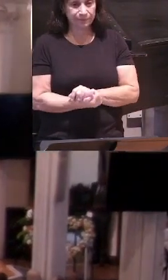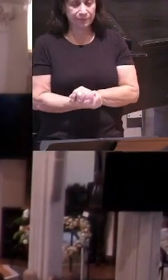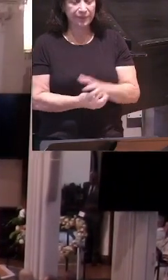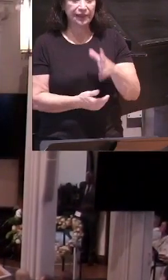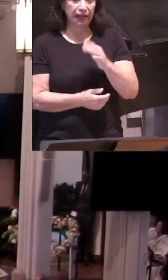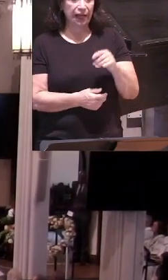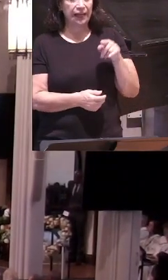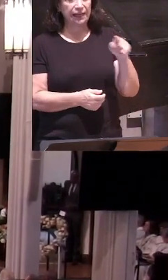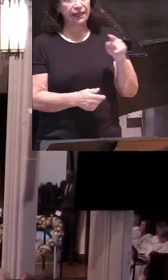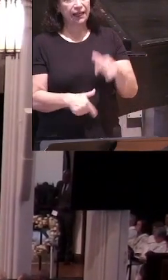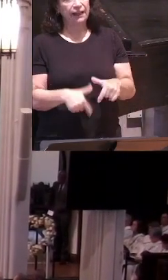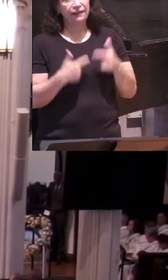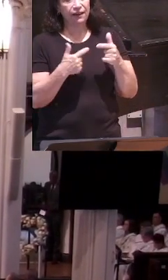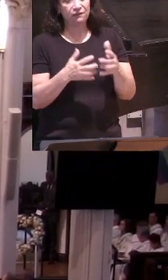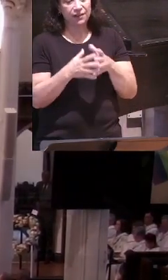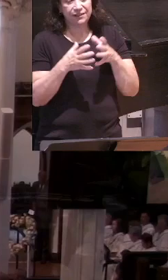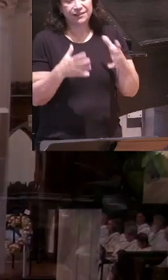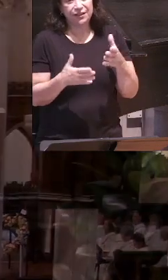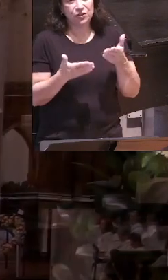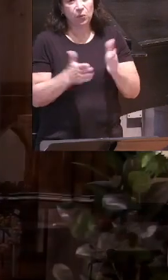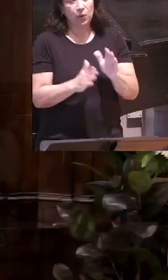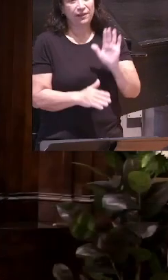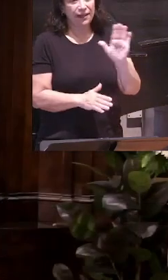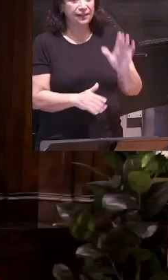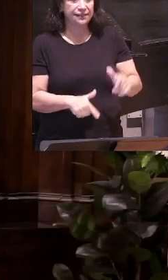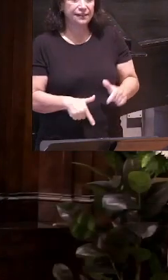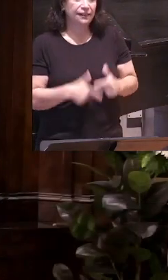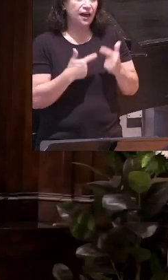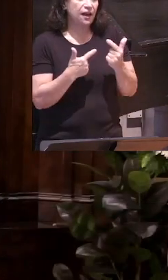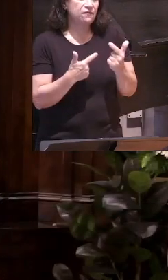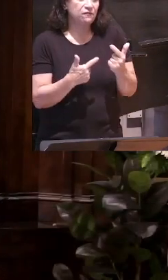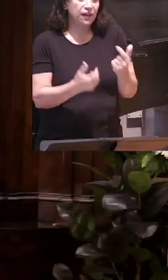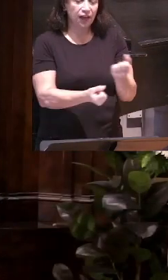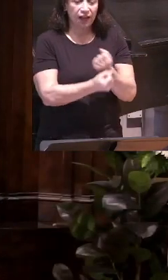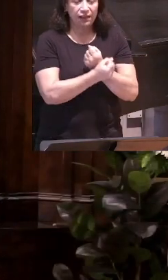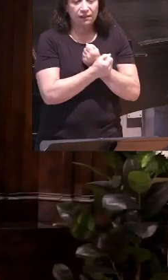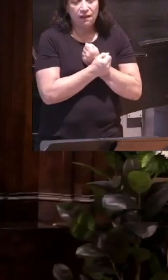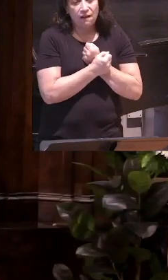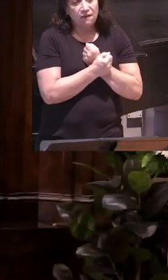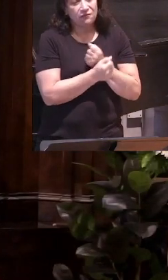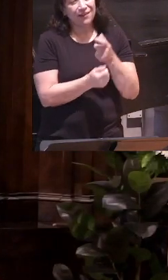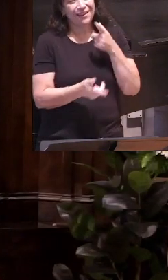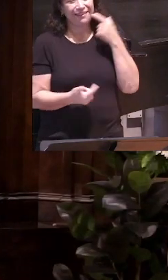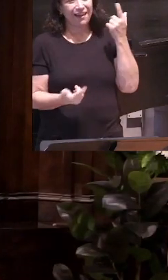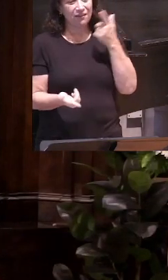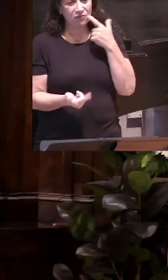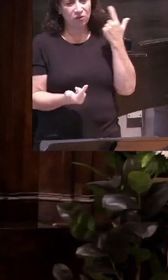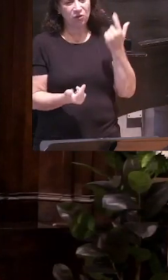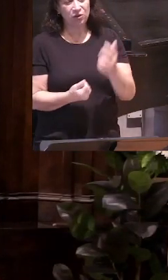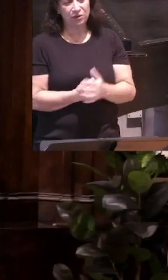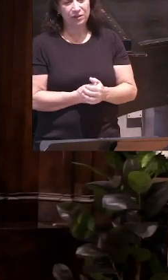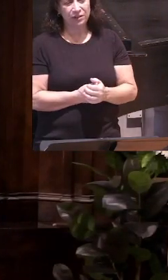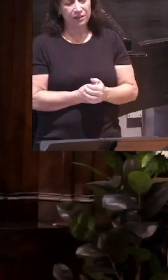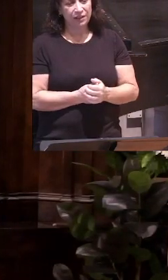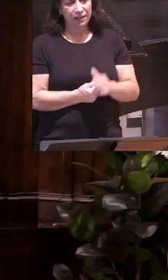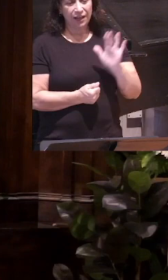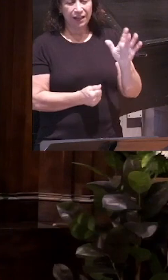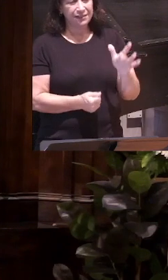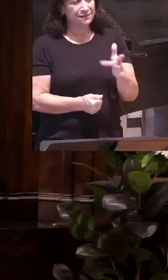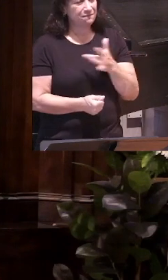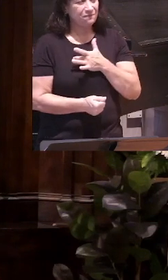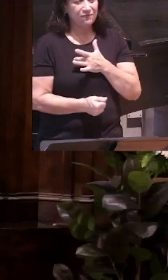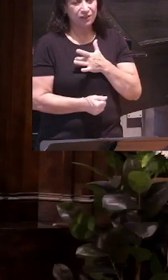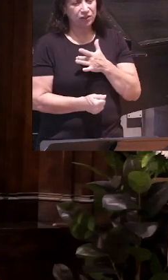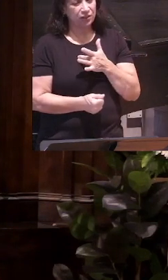And he lived in such a way that his life, his love, his laughter, his